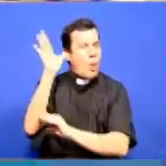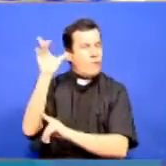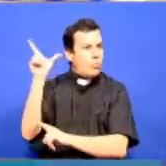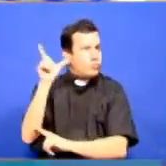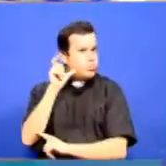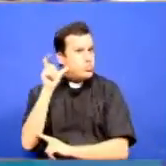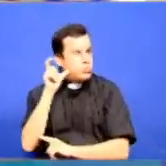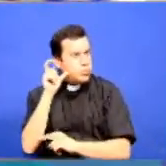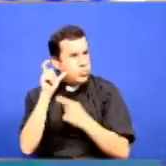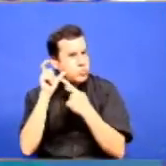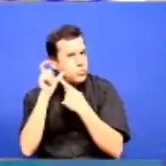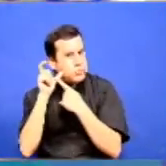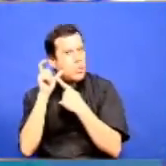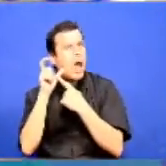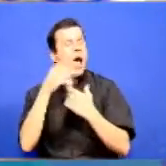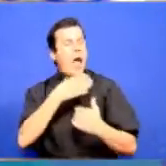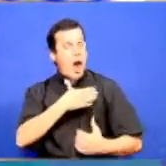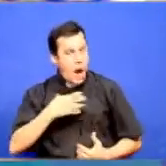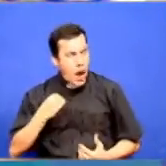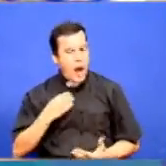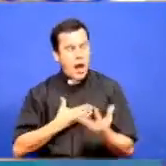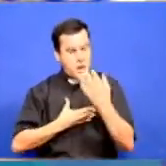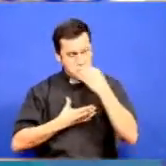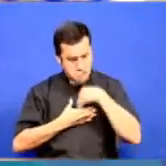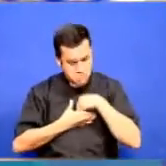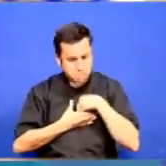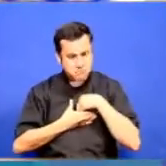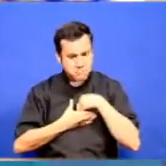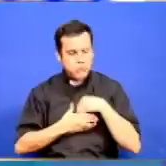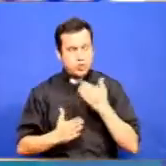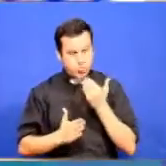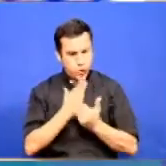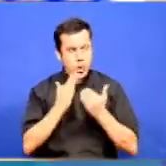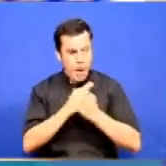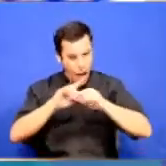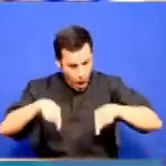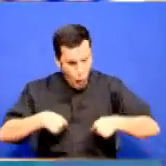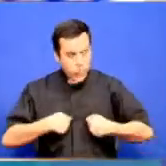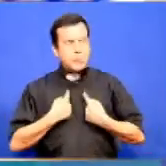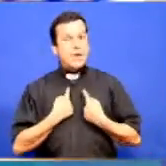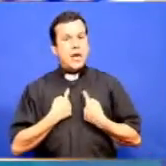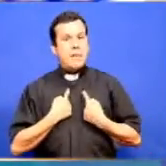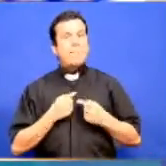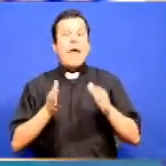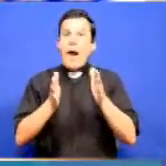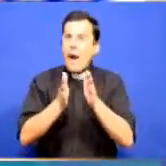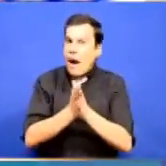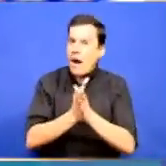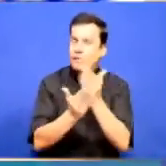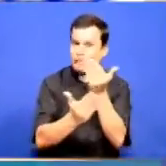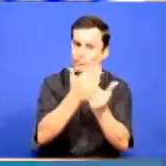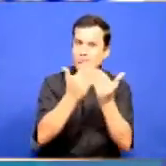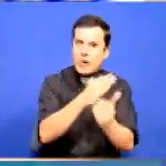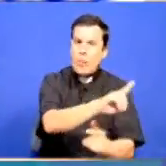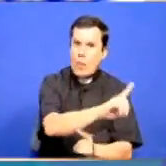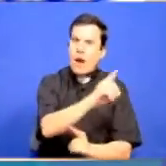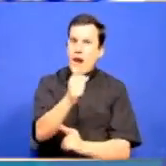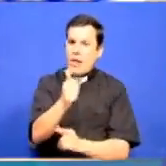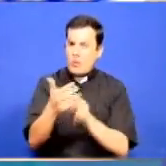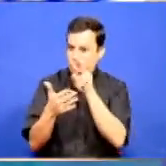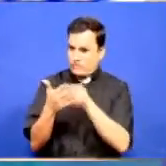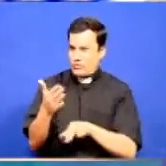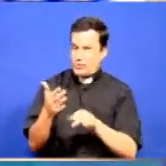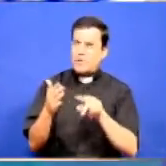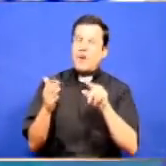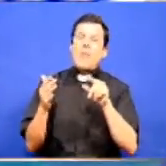of ourselves and to care of one another, as reflected in 1 Peter chapter